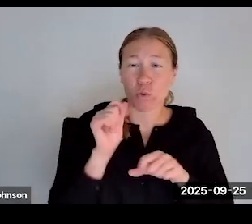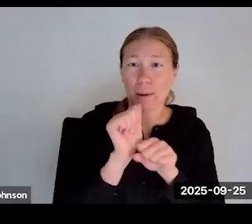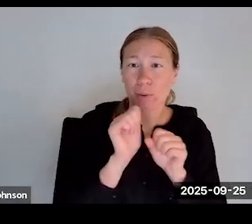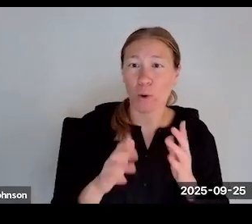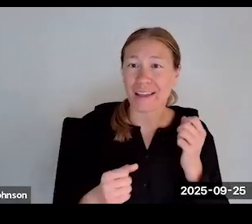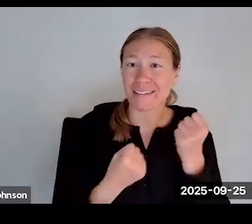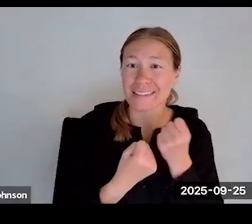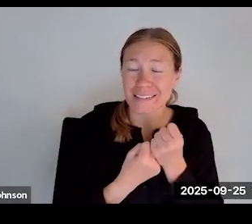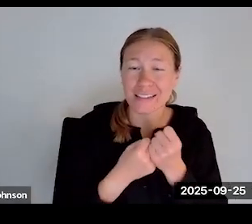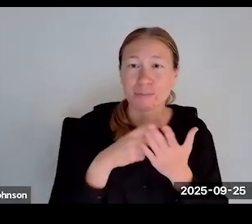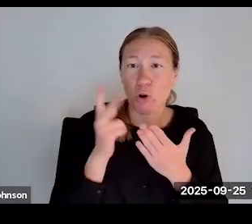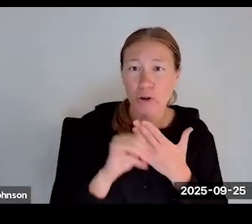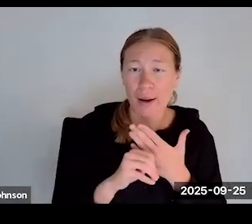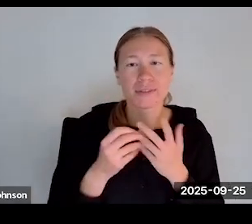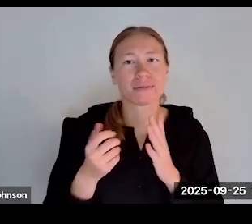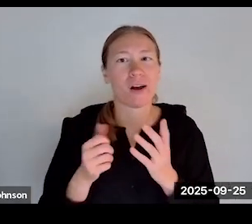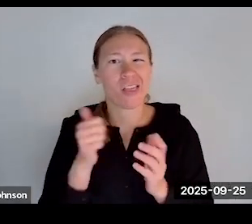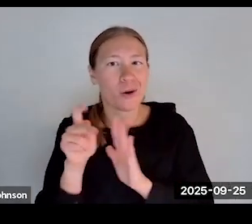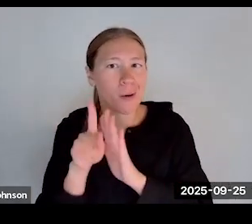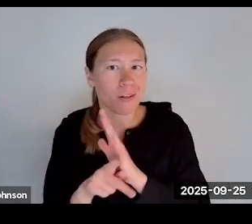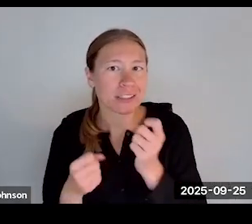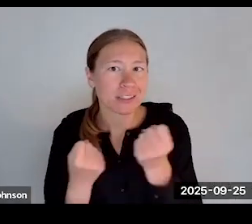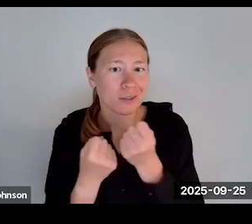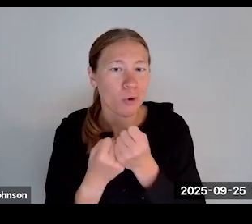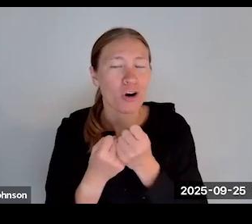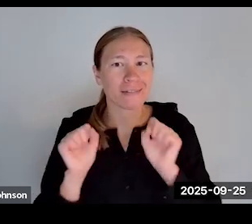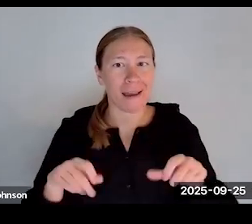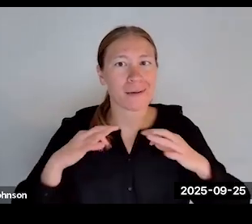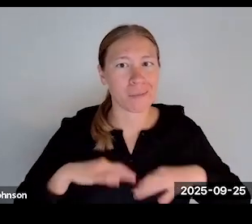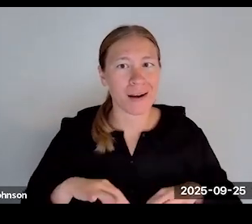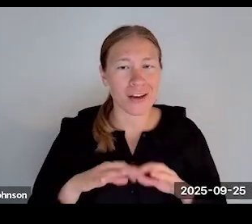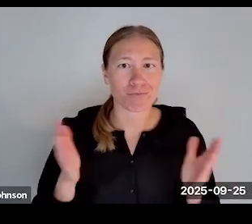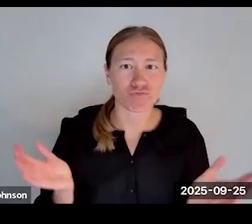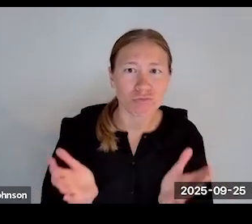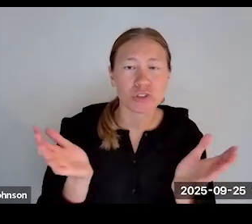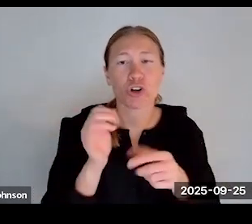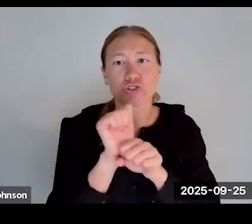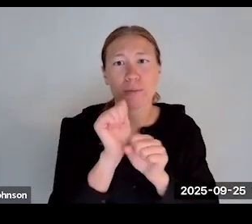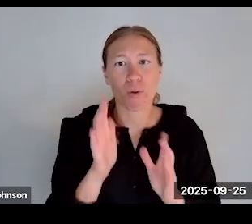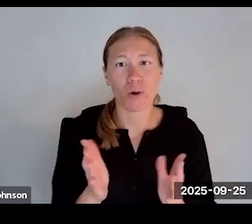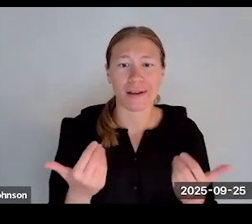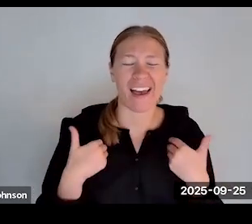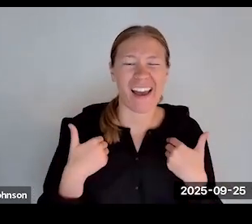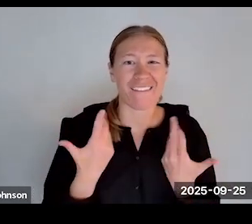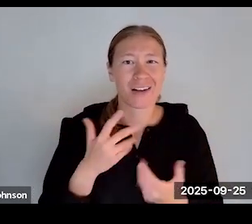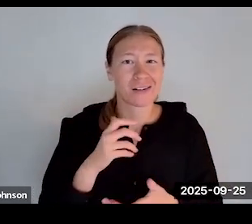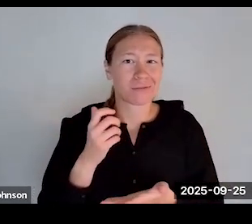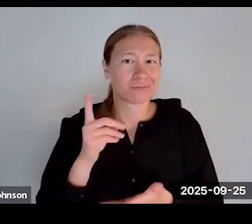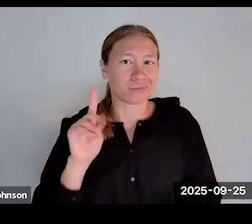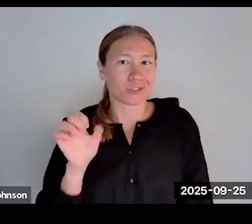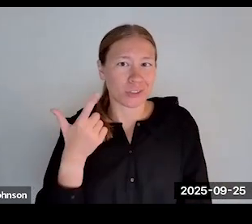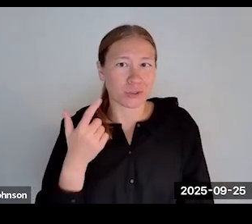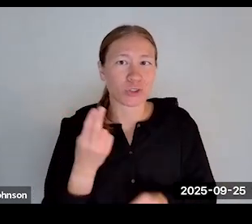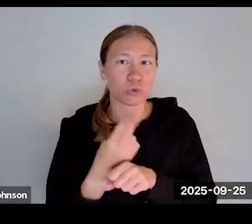programs and supportive policies can also make a big difference in supporting employees with substance use disorders.